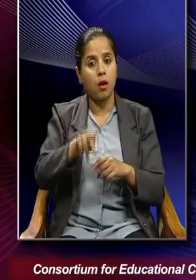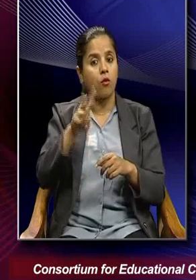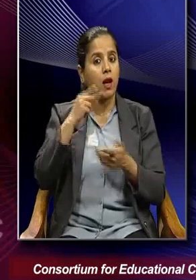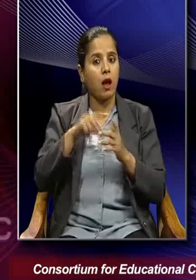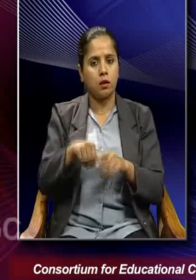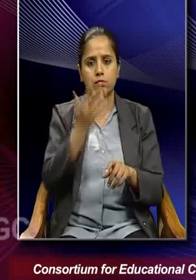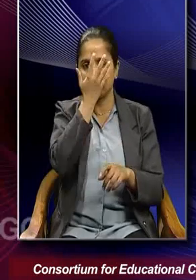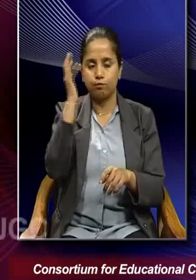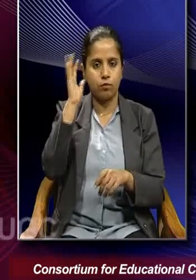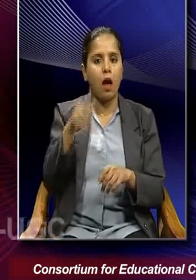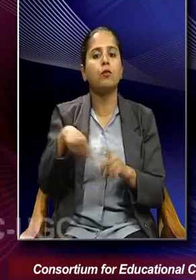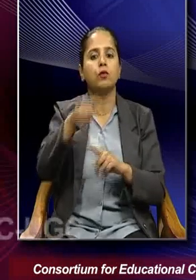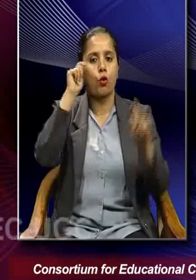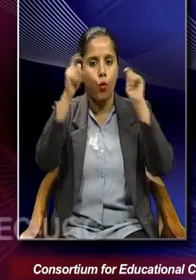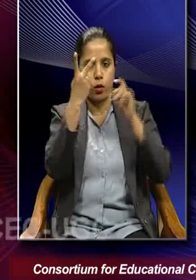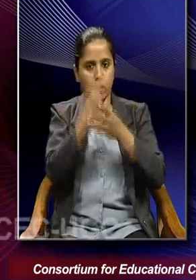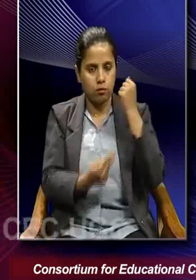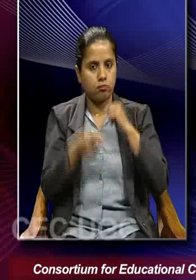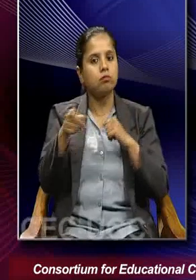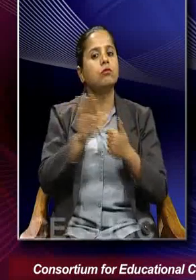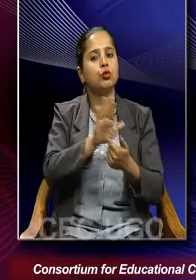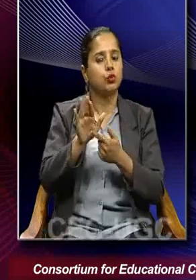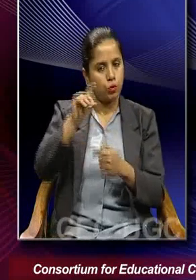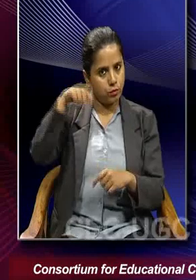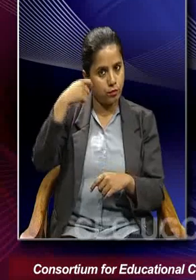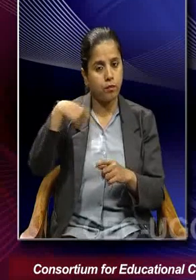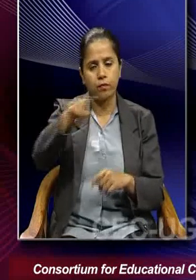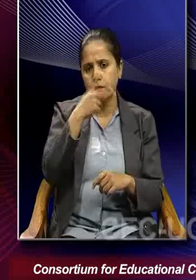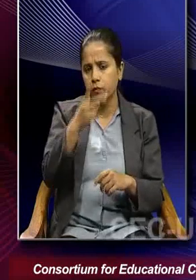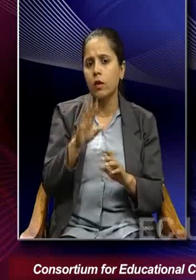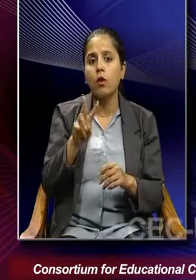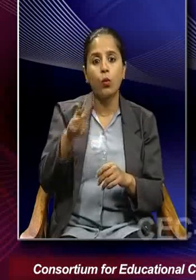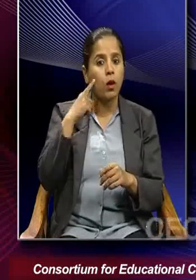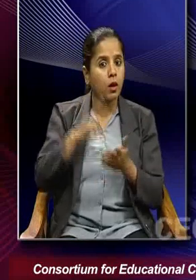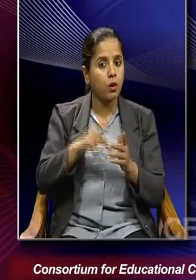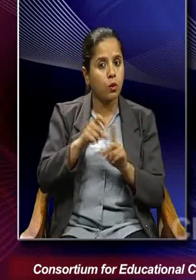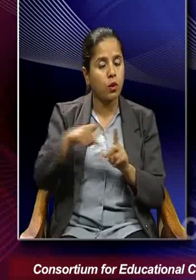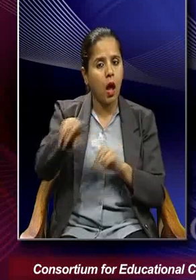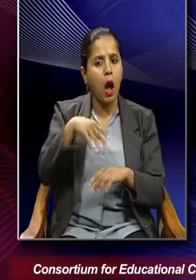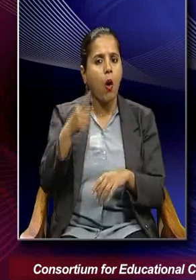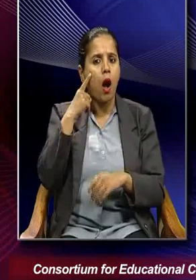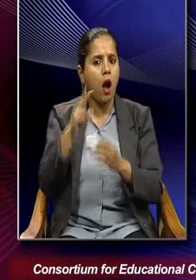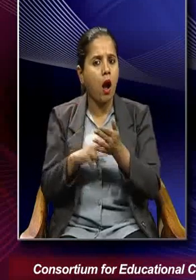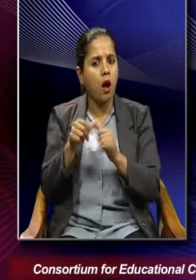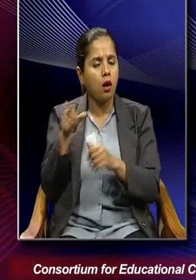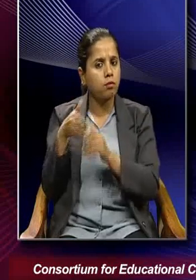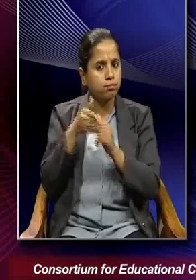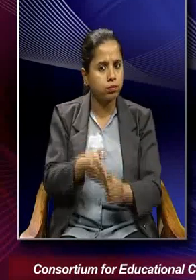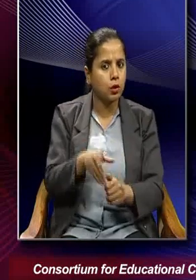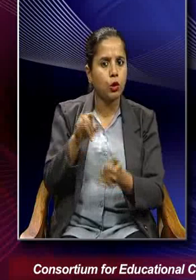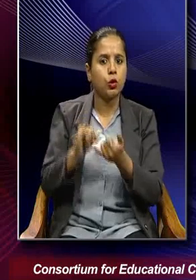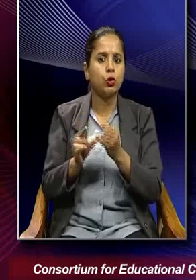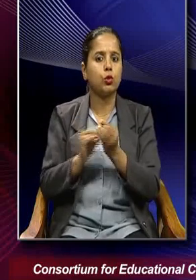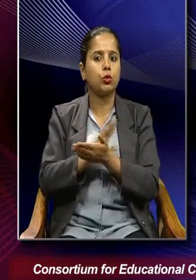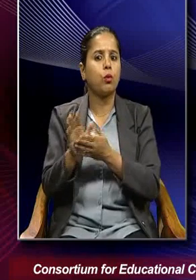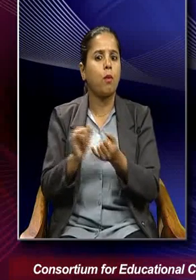role. And in this film we find that how Vinod Khanna is part of the INA led by Subhash Chandra Bose